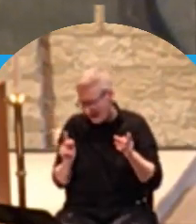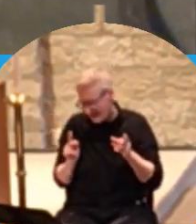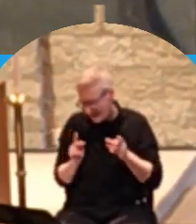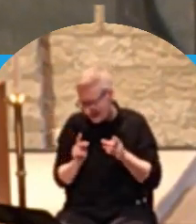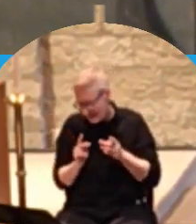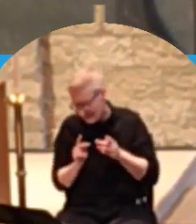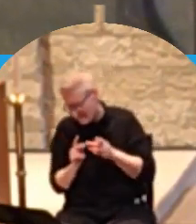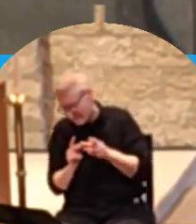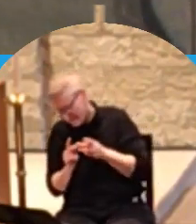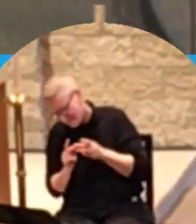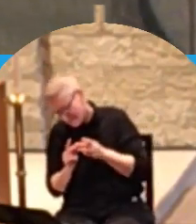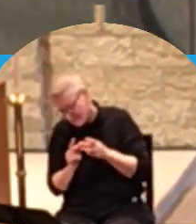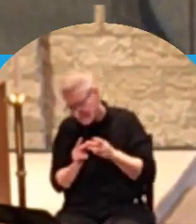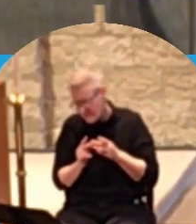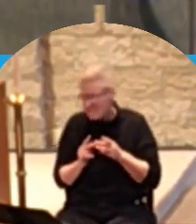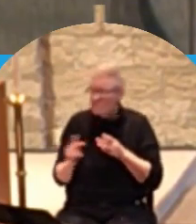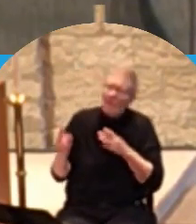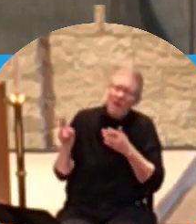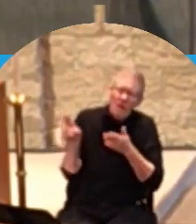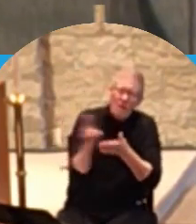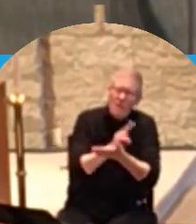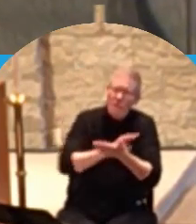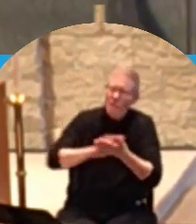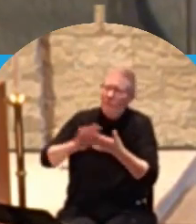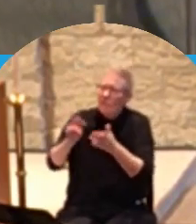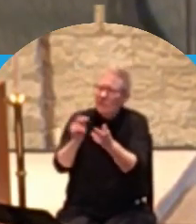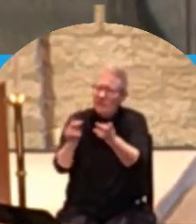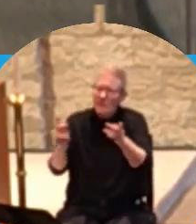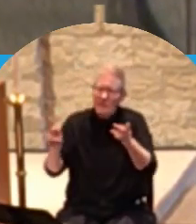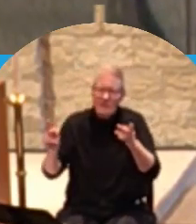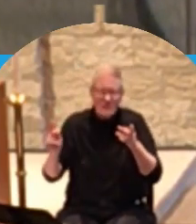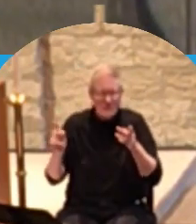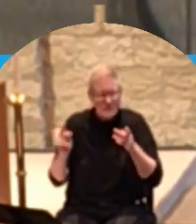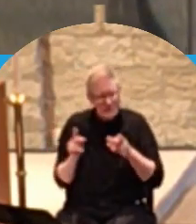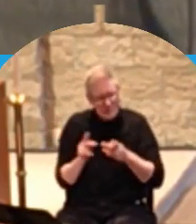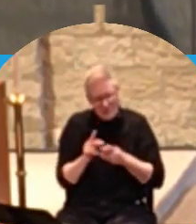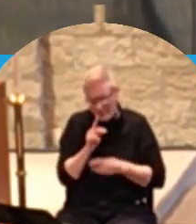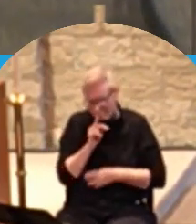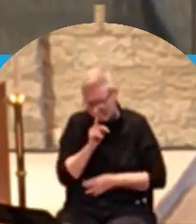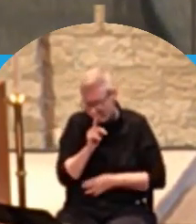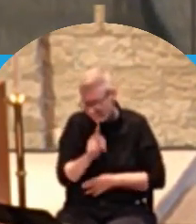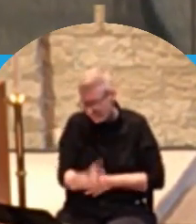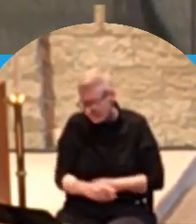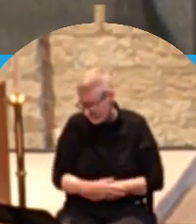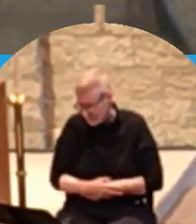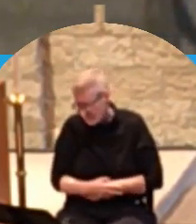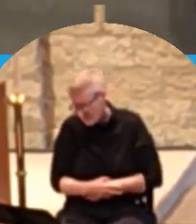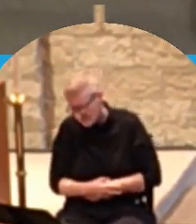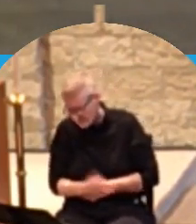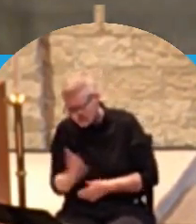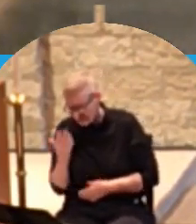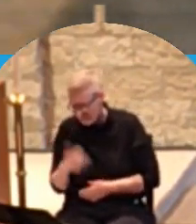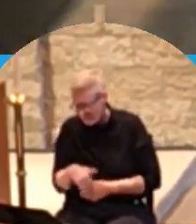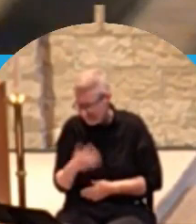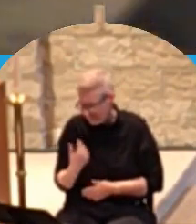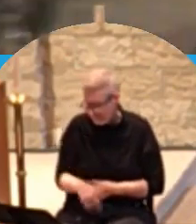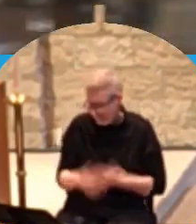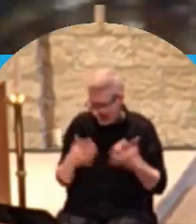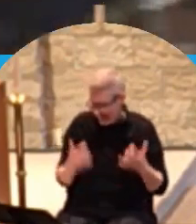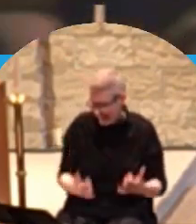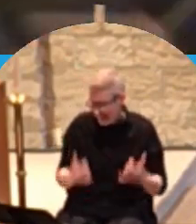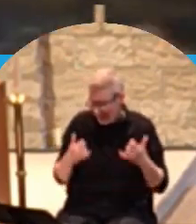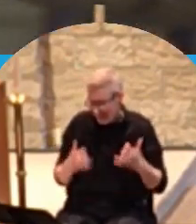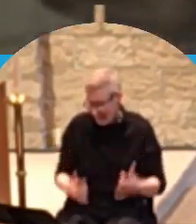Such a holy place. Hey, you sound great, feel free to